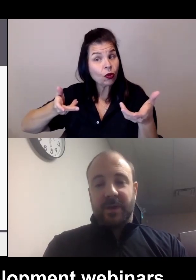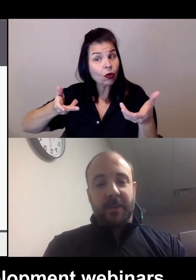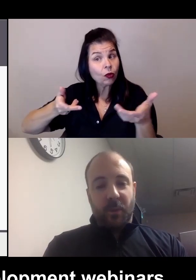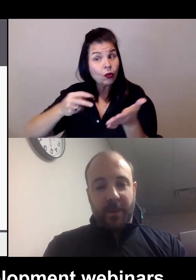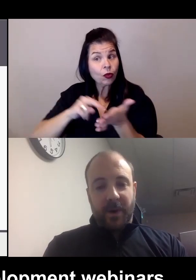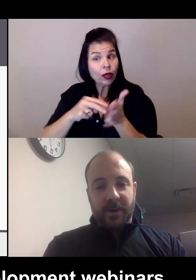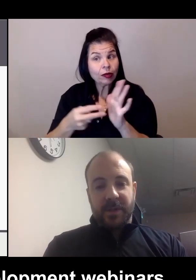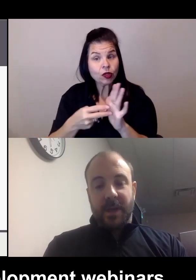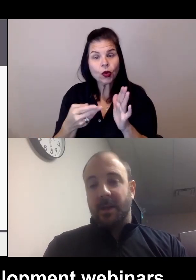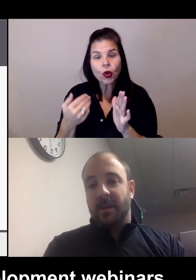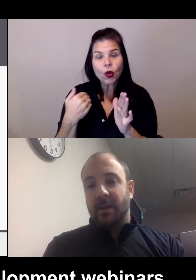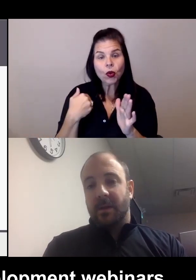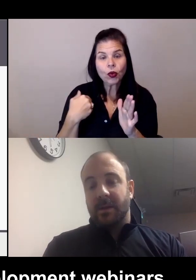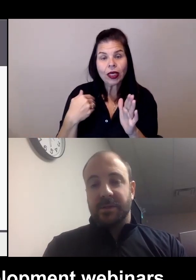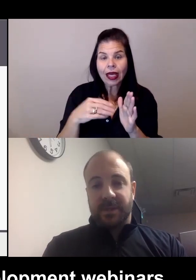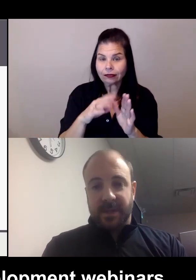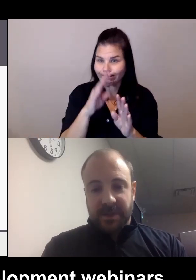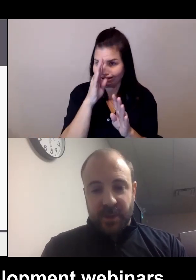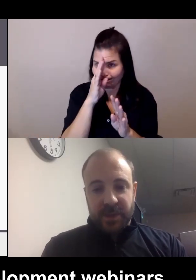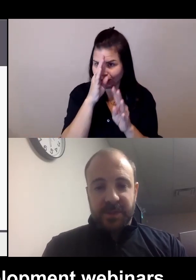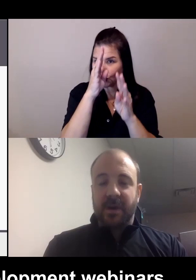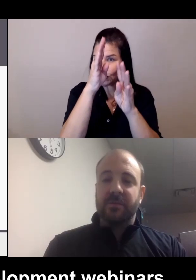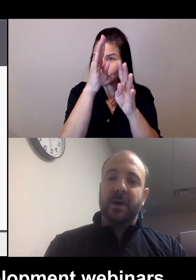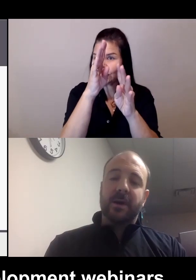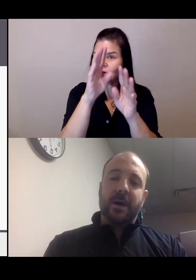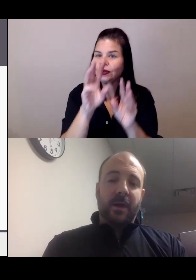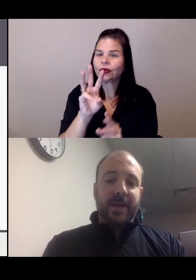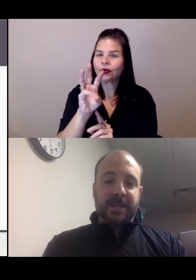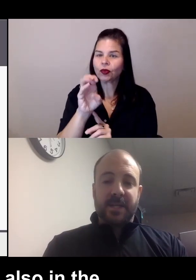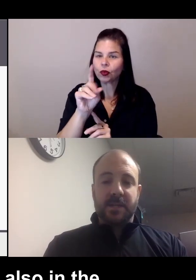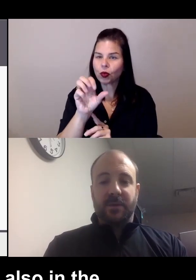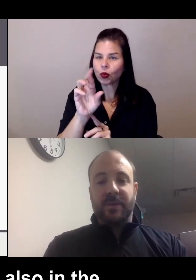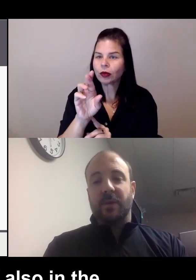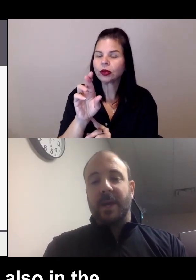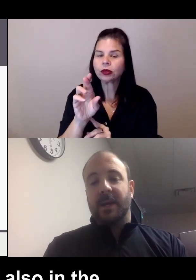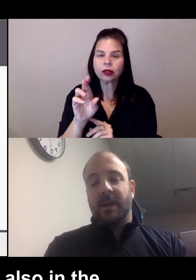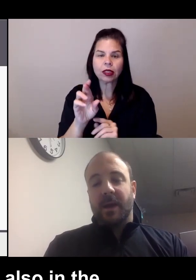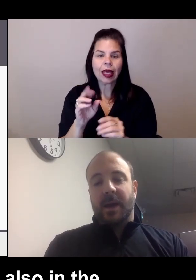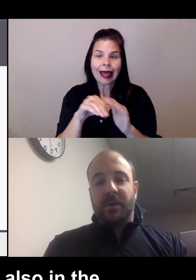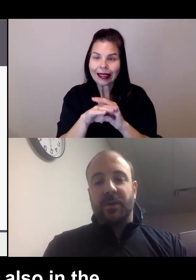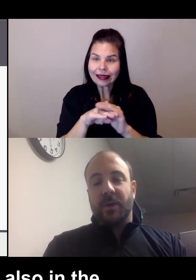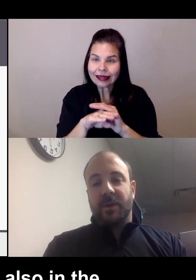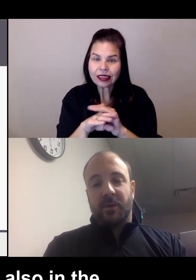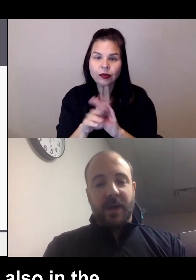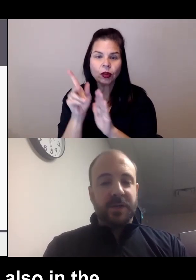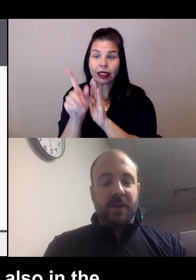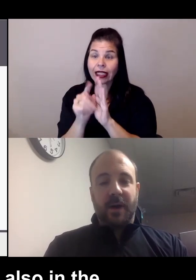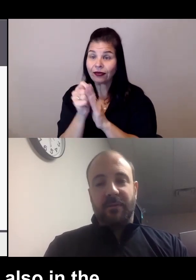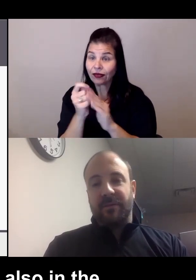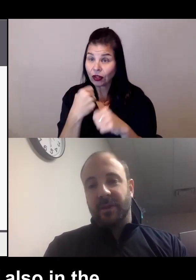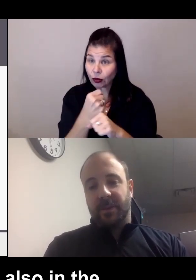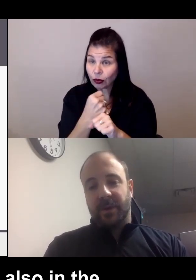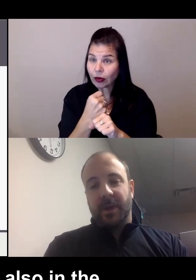professional development webinars in the use of Excel spreadsheet software, in accessible video making, and also in the